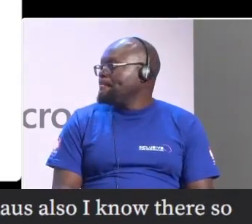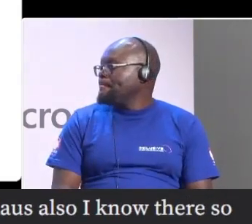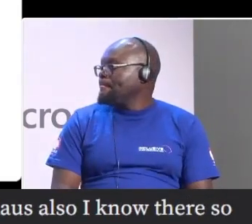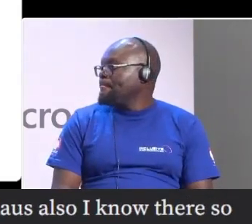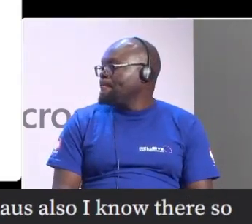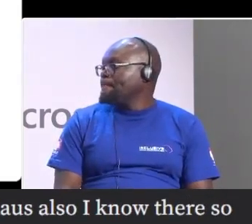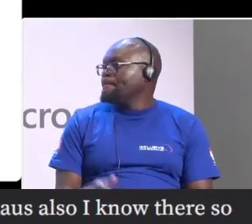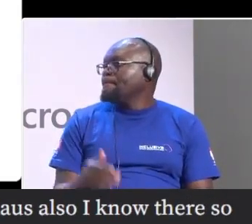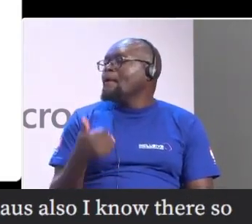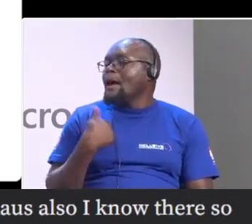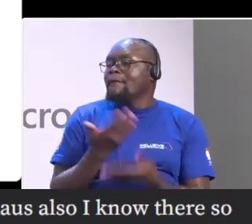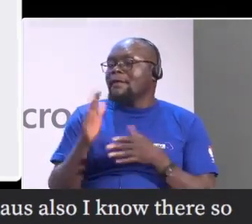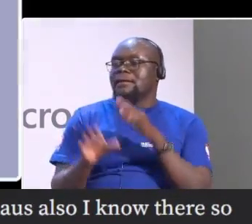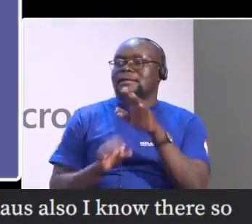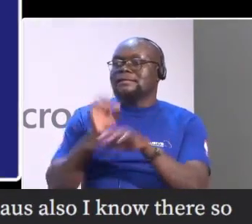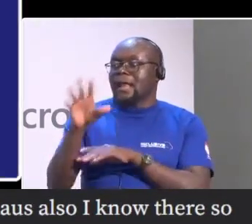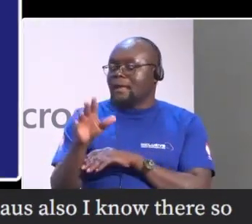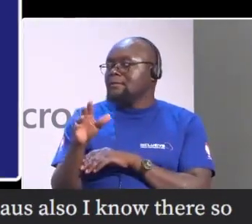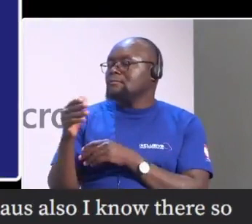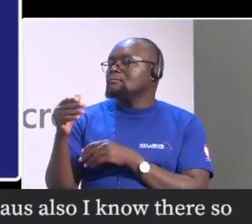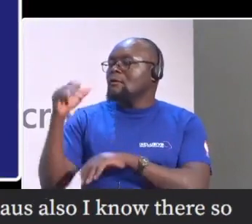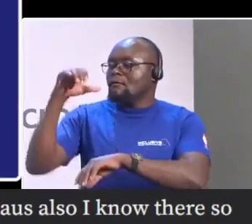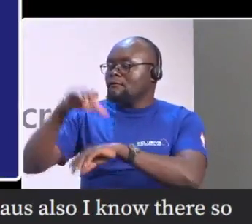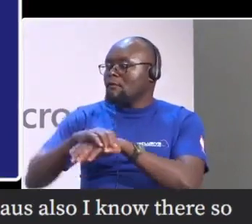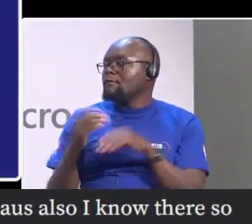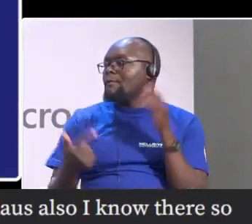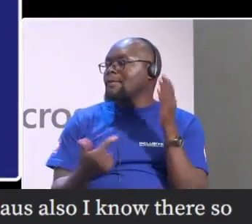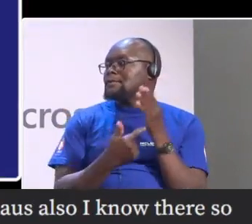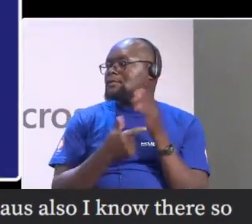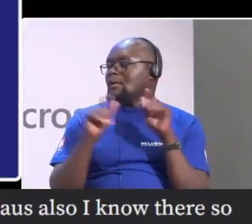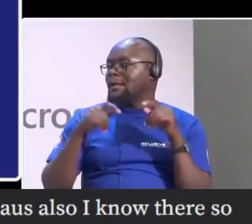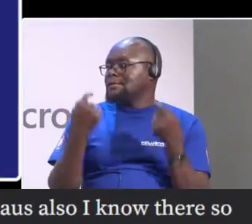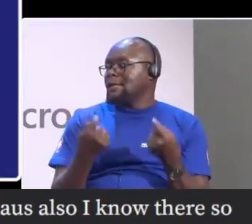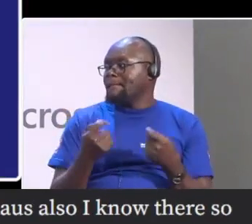Can I just check, is there a Slido coming up from the tech team?